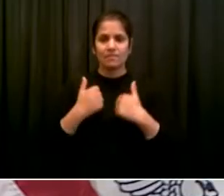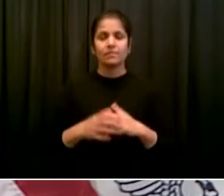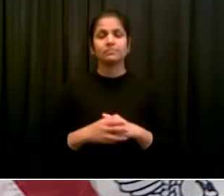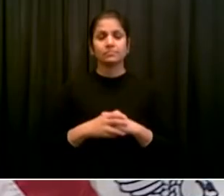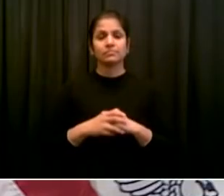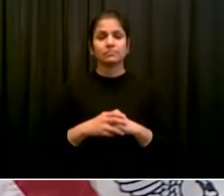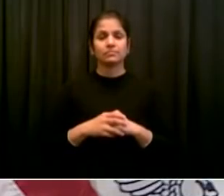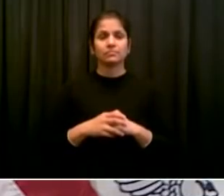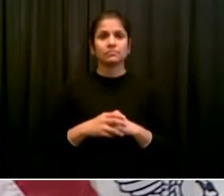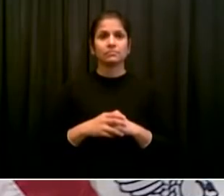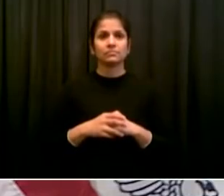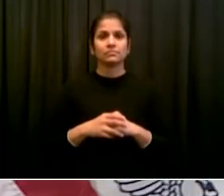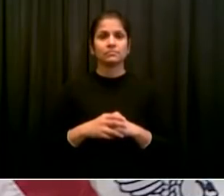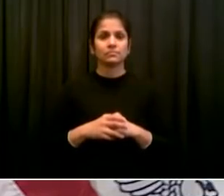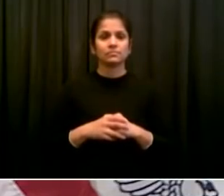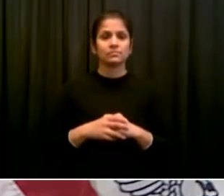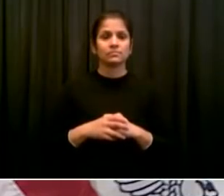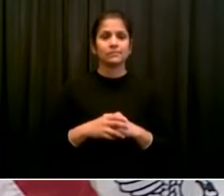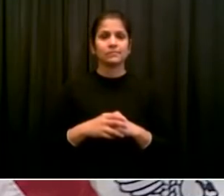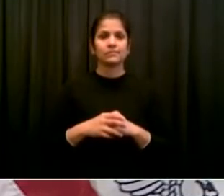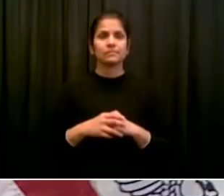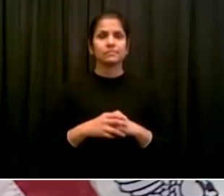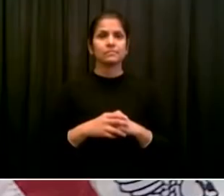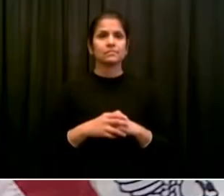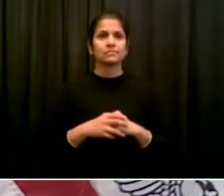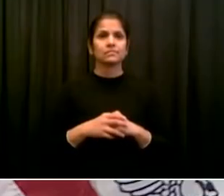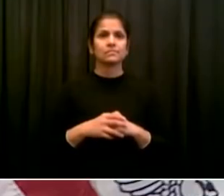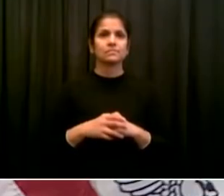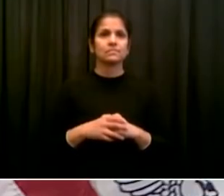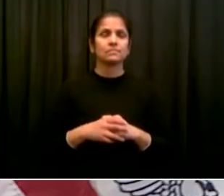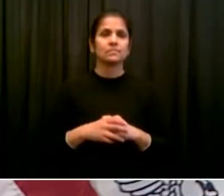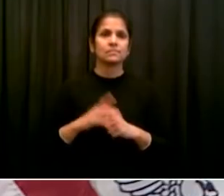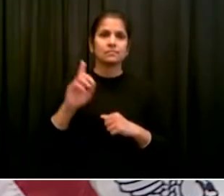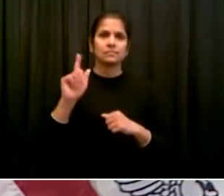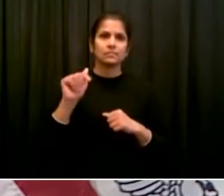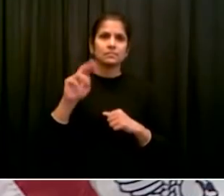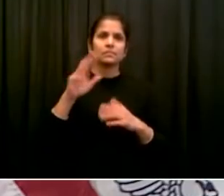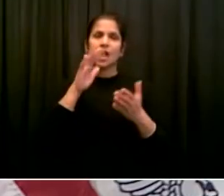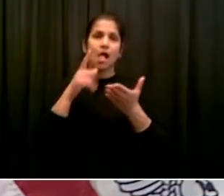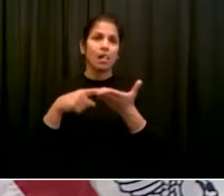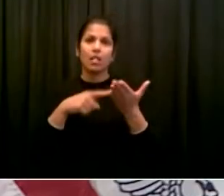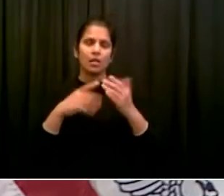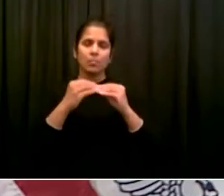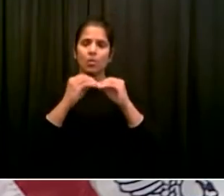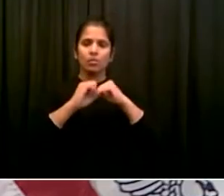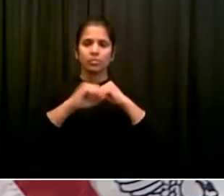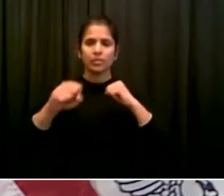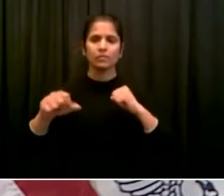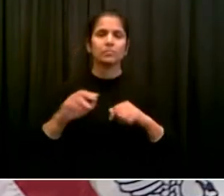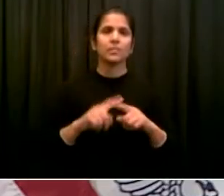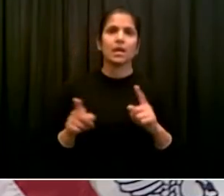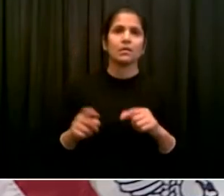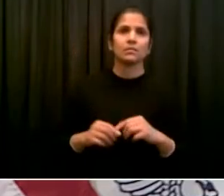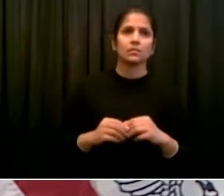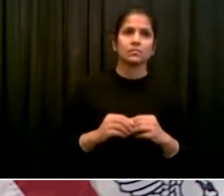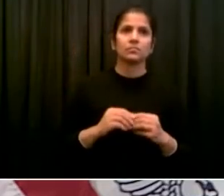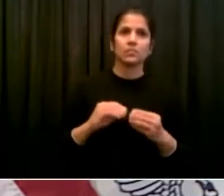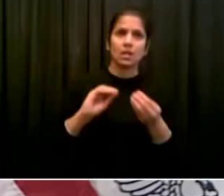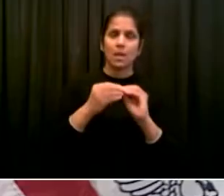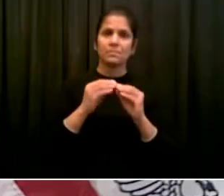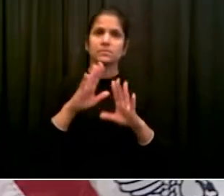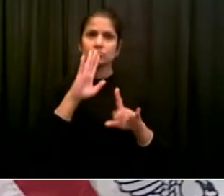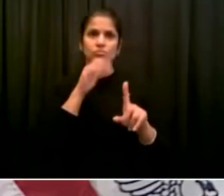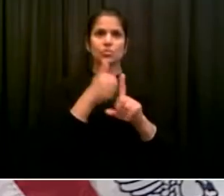I don't want to dwell on this too much, but the numbers do speak for themselves. You've got a 41% rate